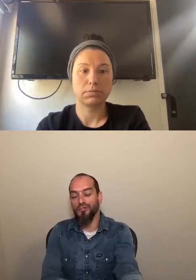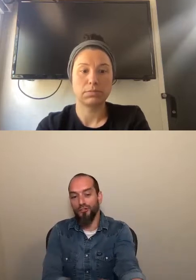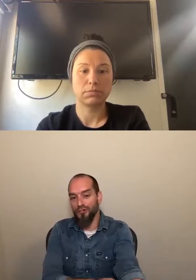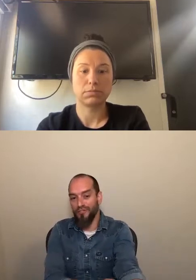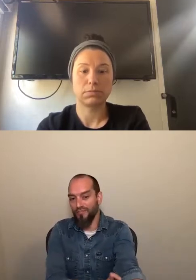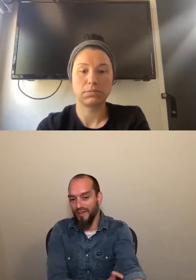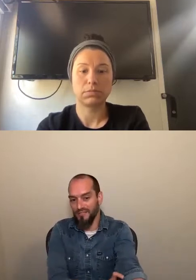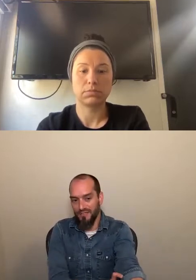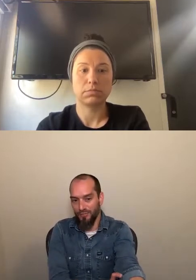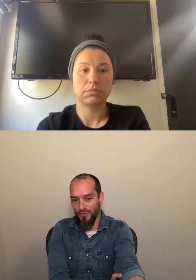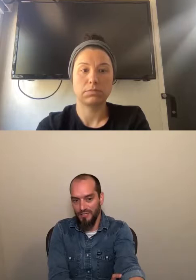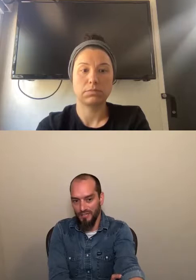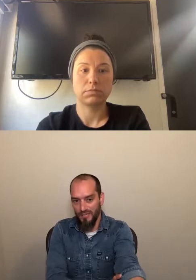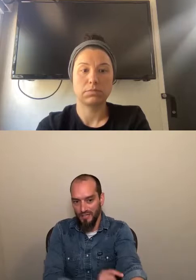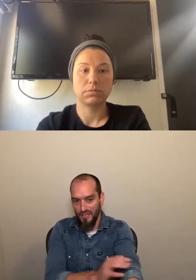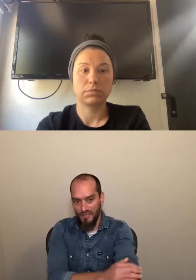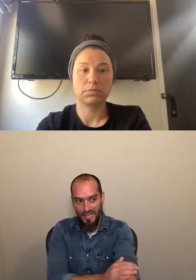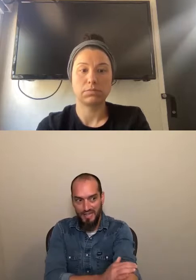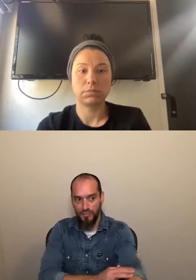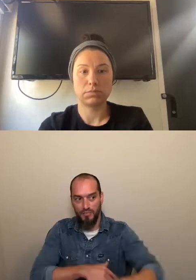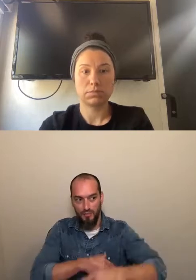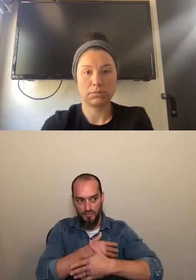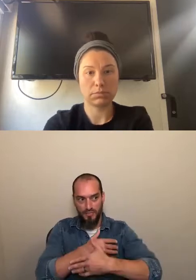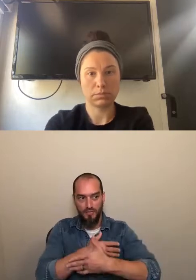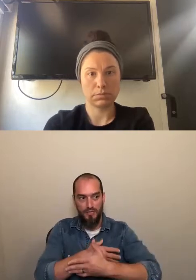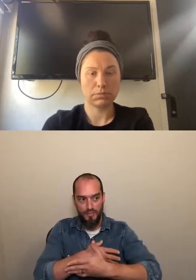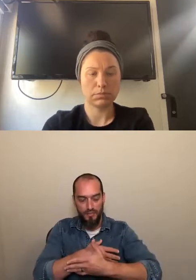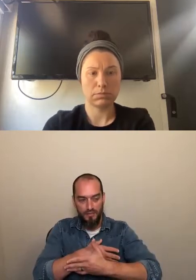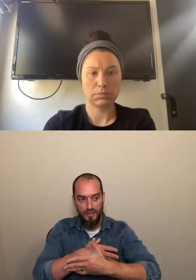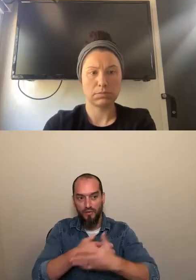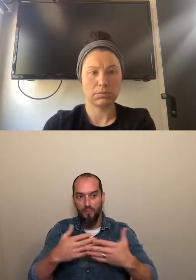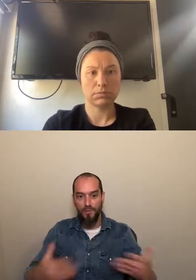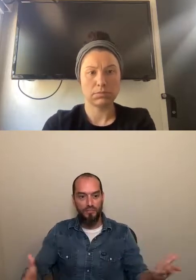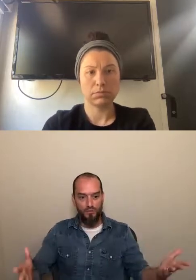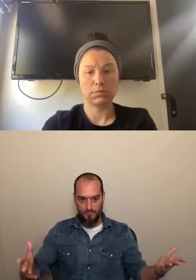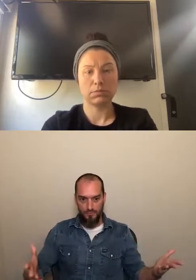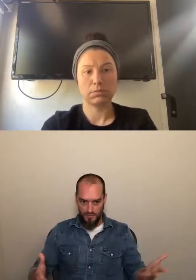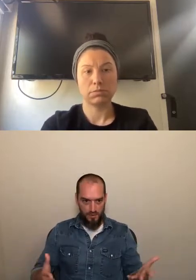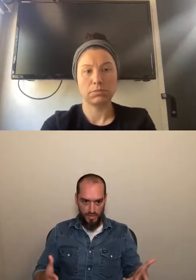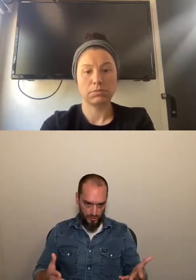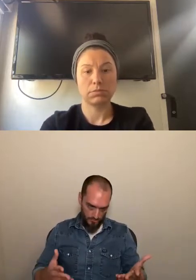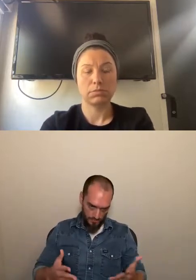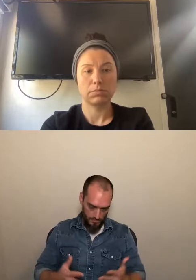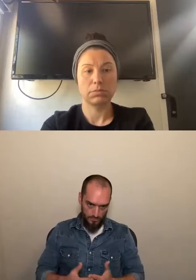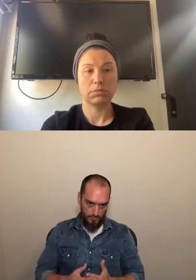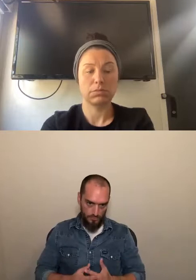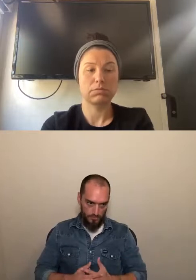due to construction defects in this community. That's actually causing environmental